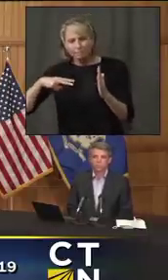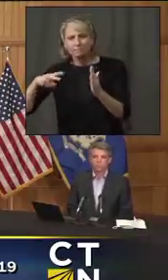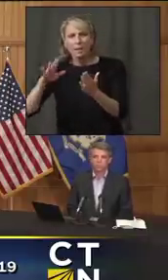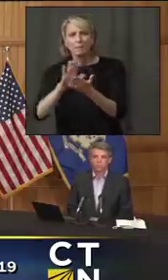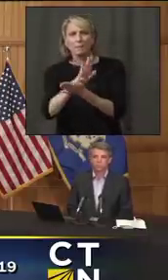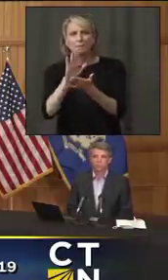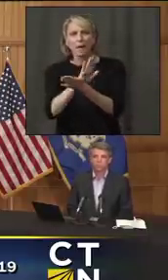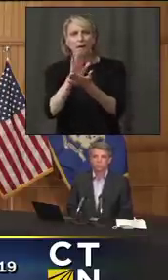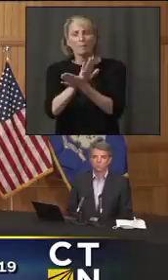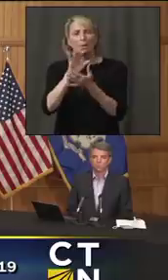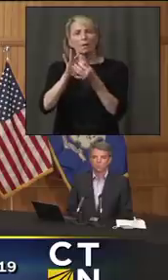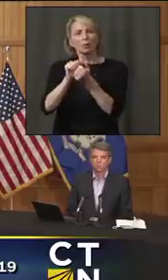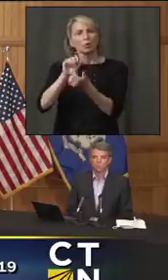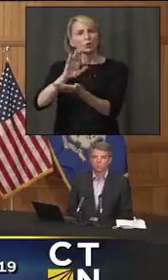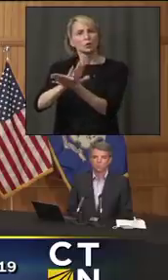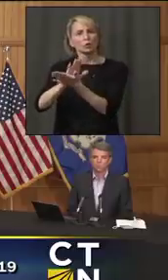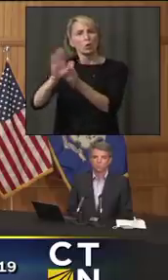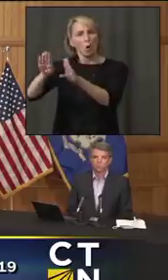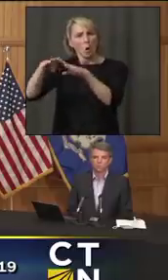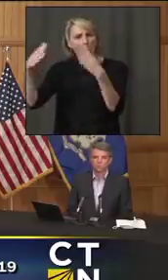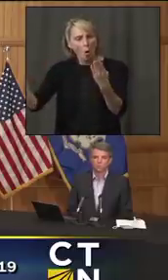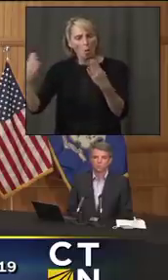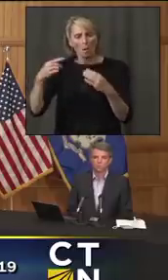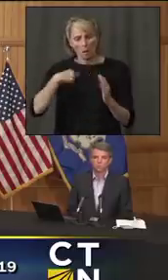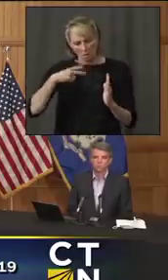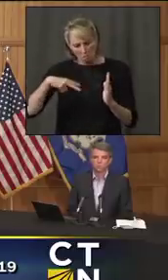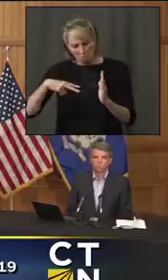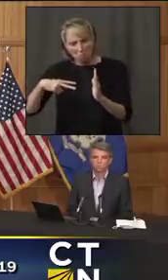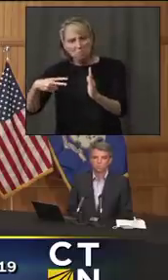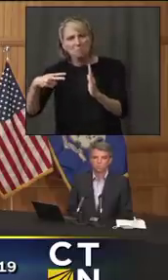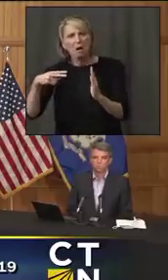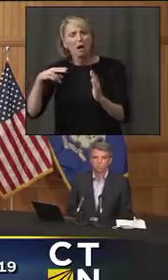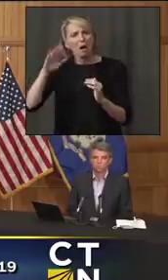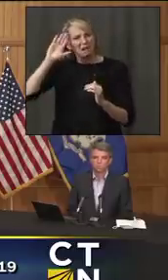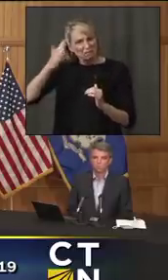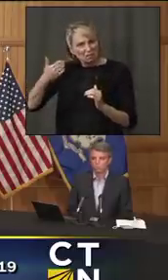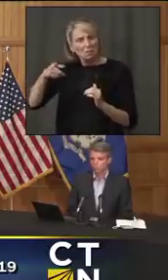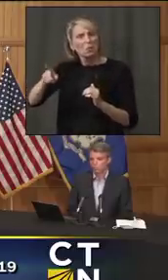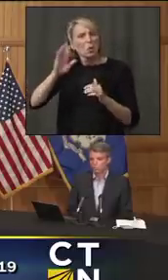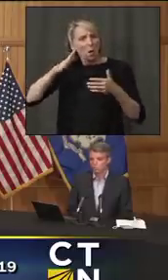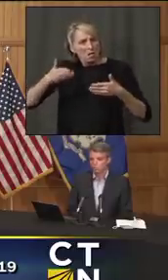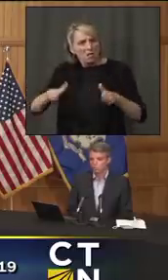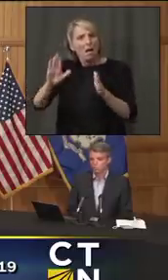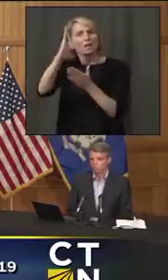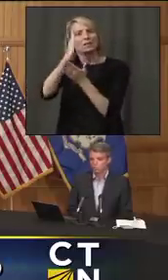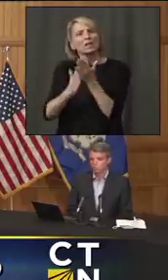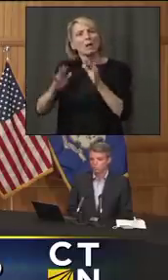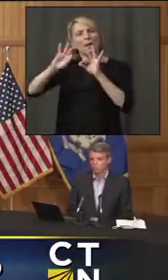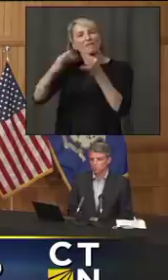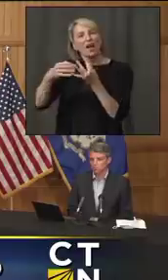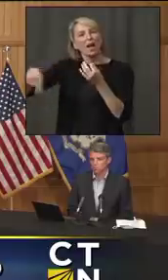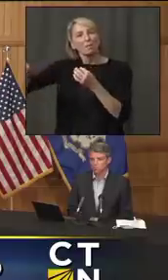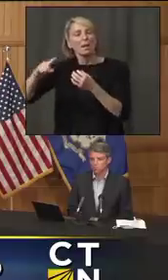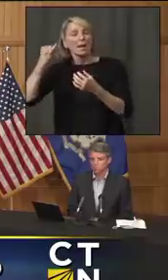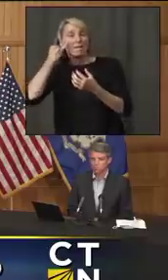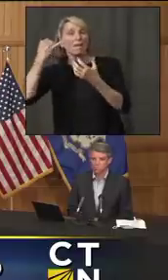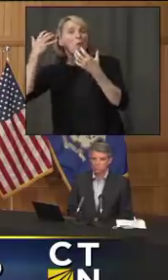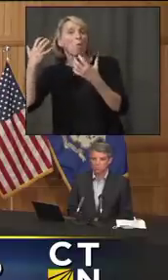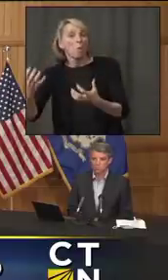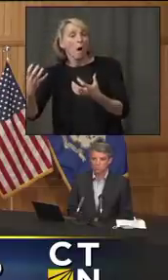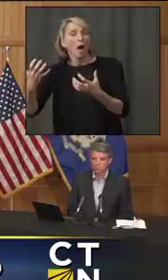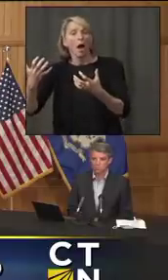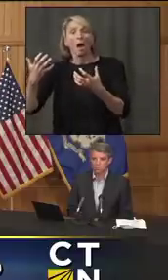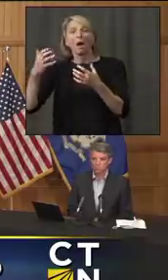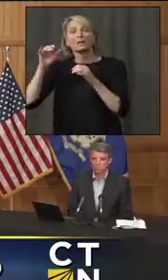be arrangements made for families to continue the online learning if they choose. But I was wondering how that might affect staffing, because I imagine